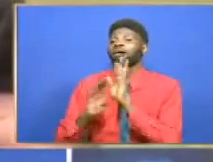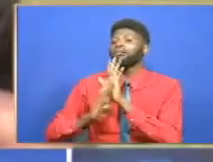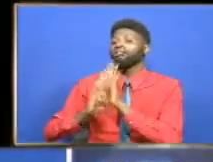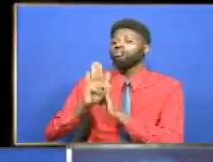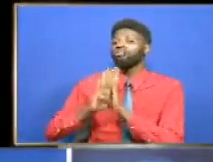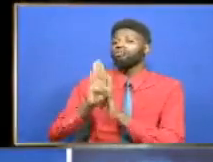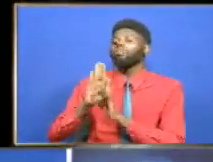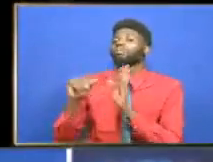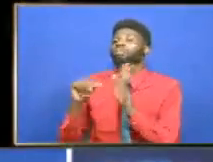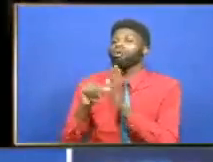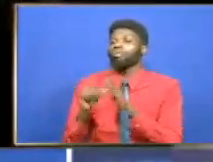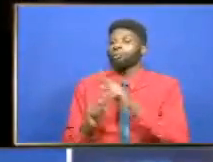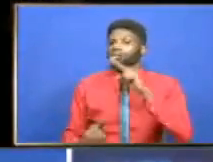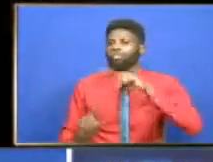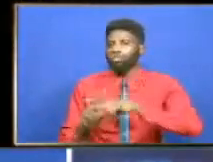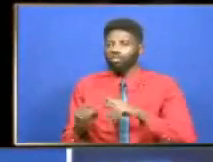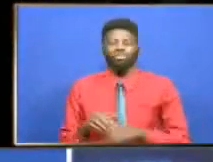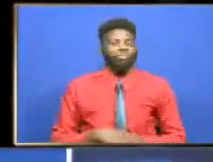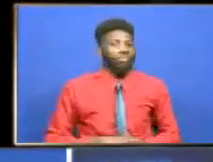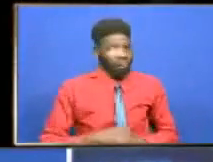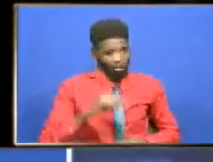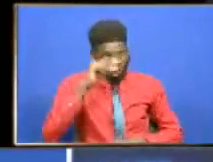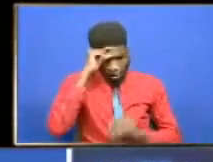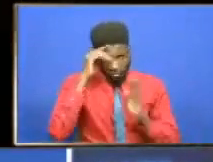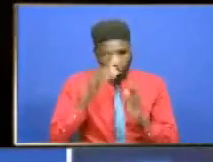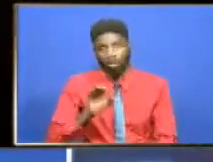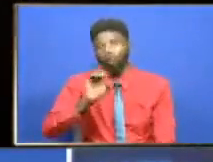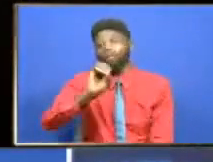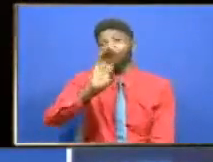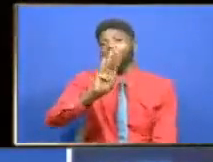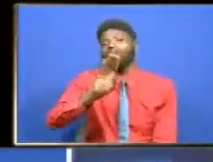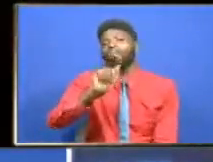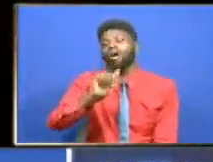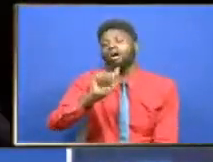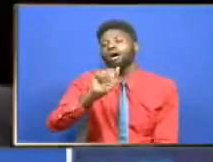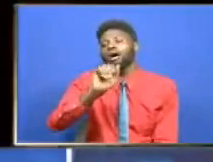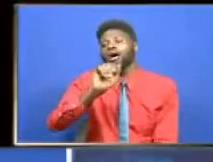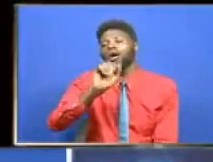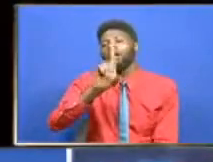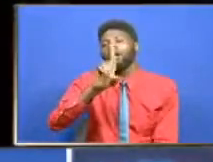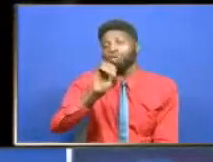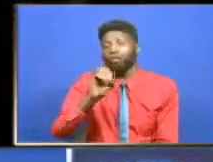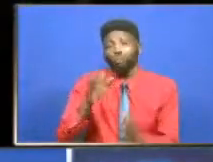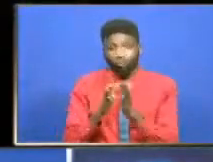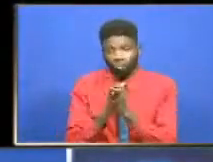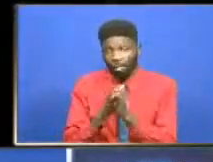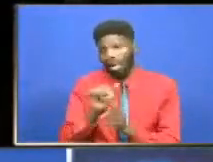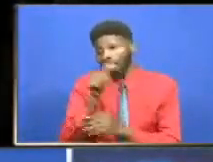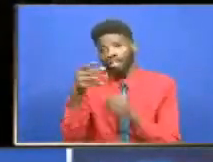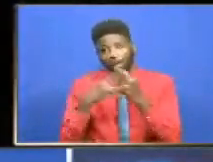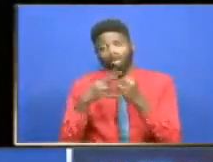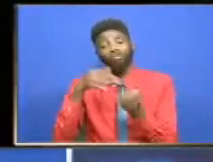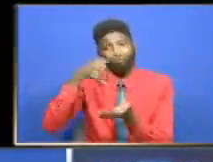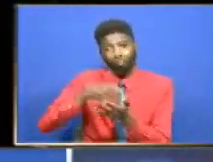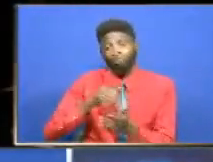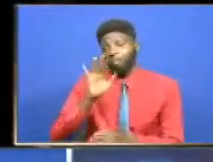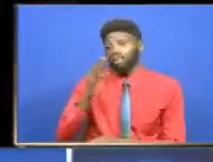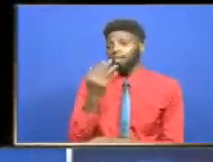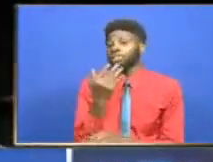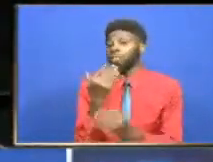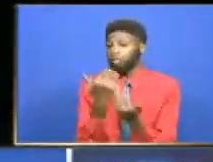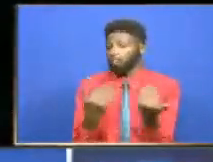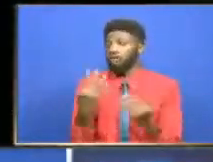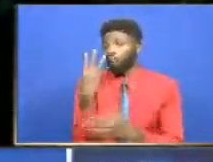dent. Governor Obado and 9 others, including his 4 children, were on Thursday charged with 28 counts of economic